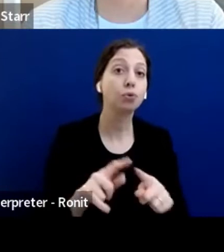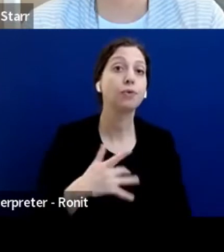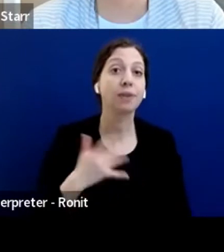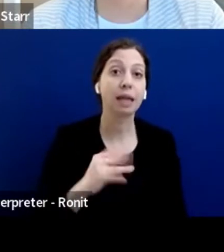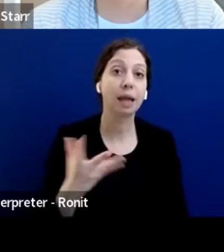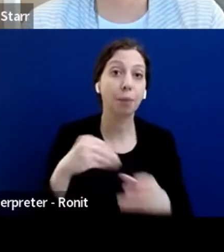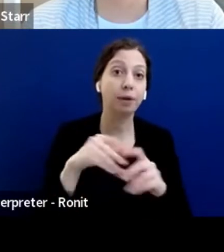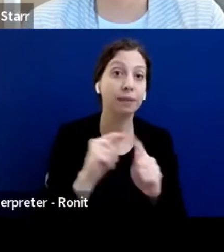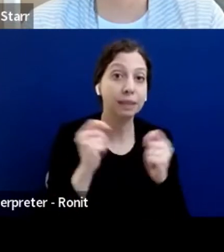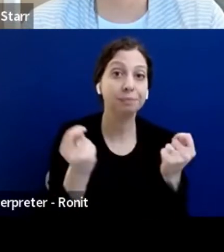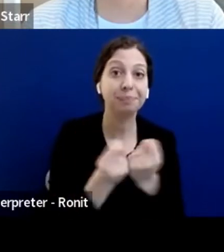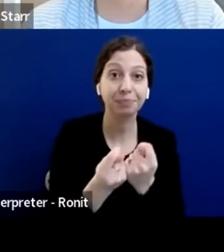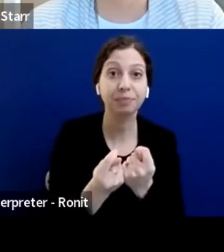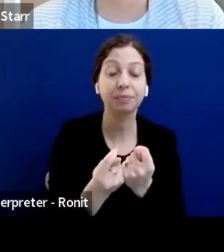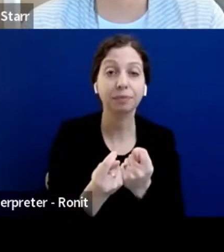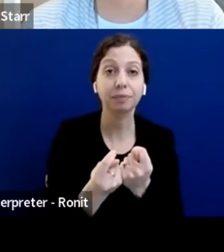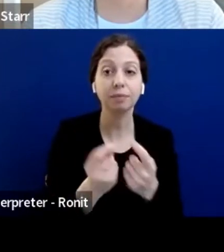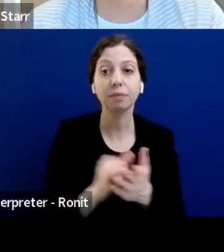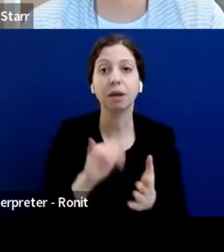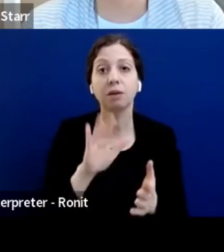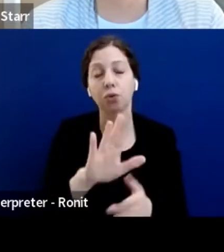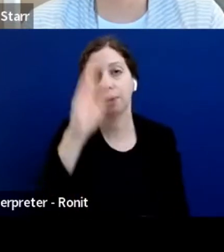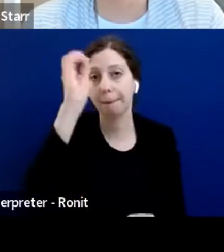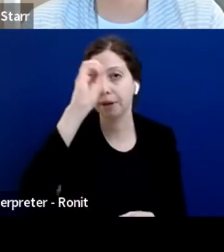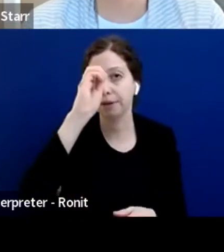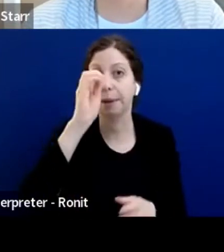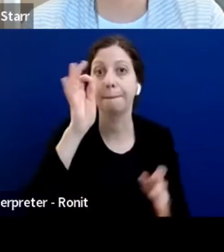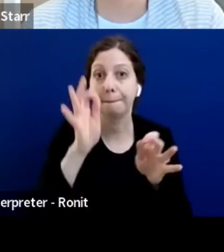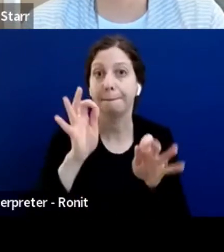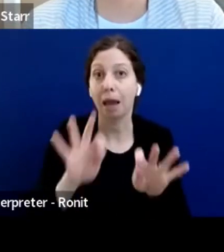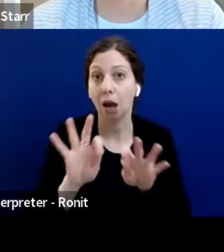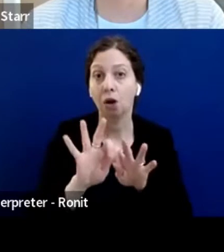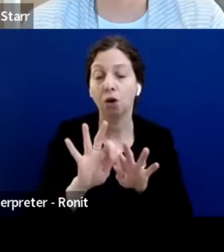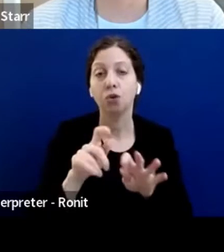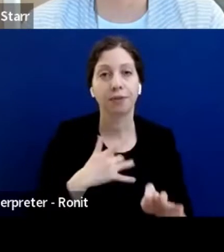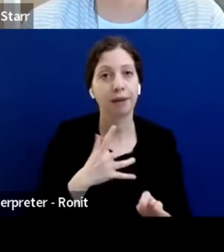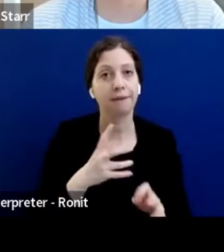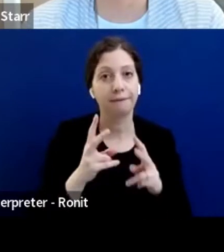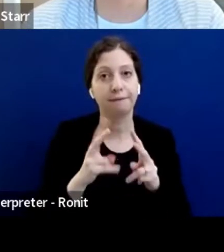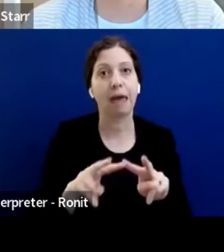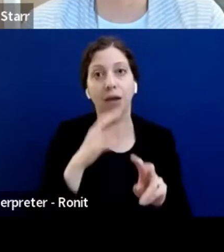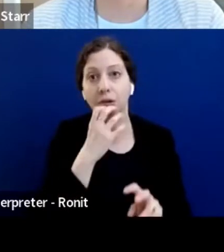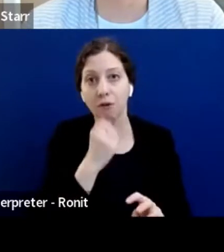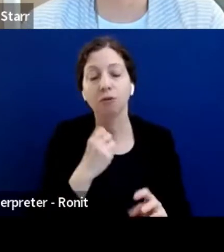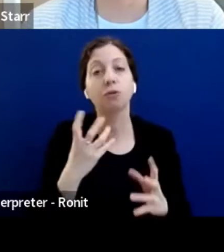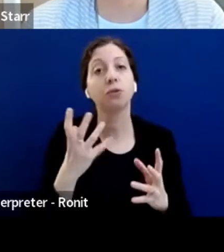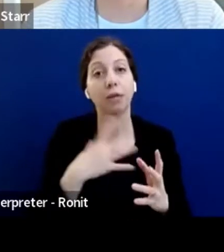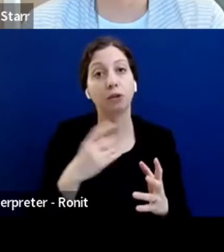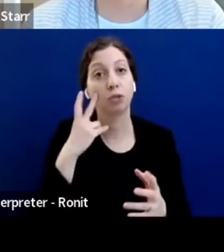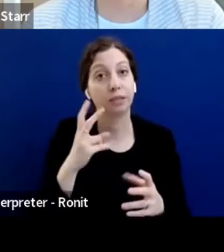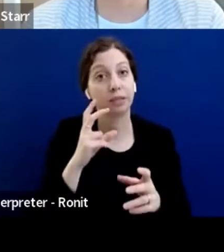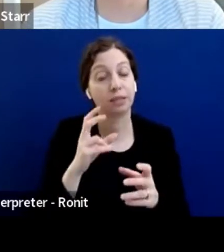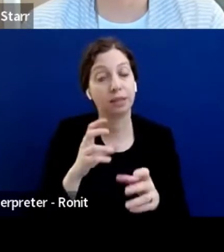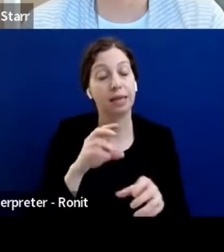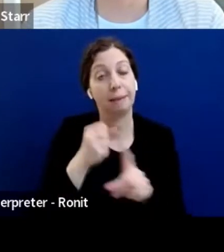of a team, that your opinions matter and you feel valued. You like to see the impact of the work that you're